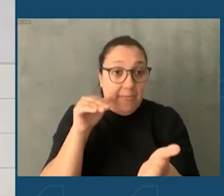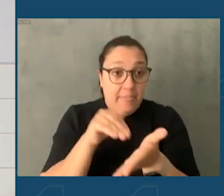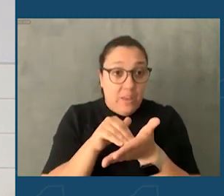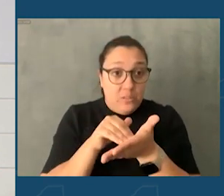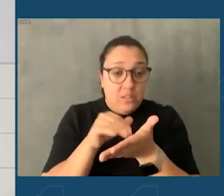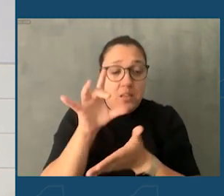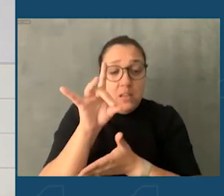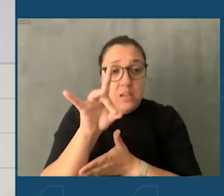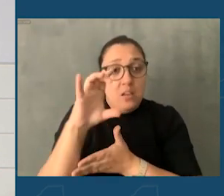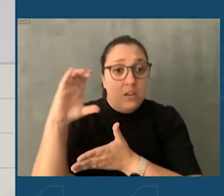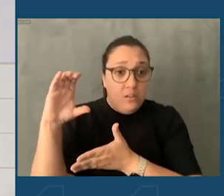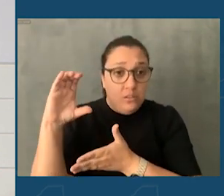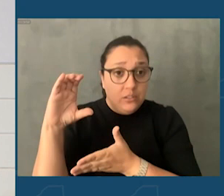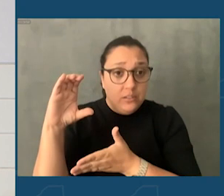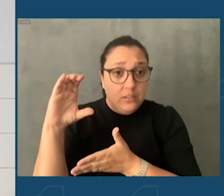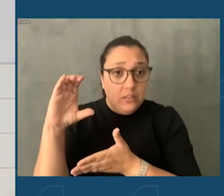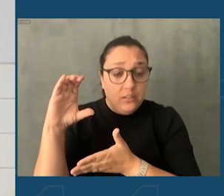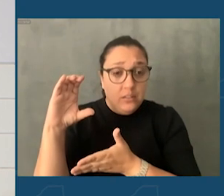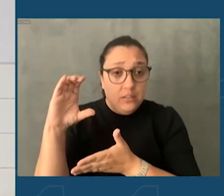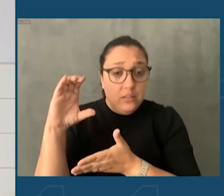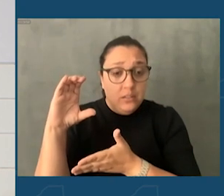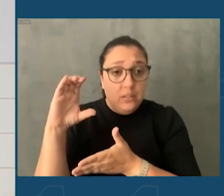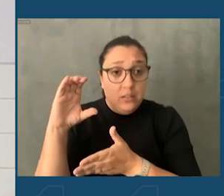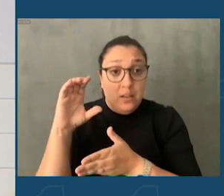5,800 asylum seekers.